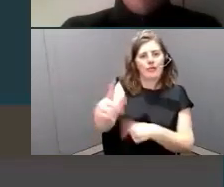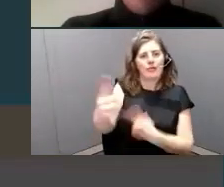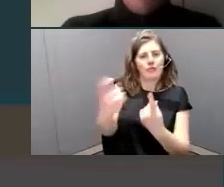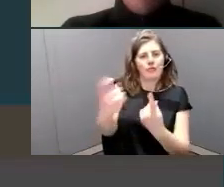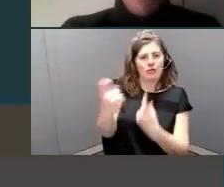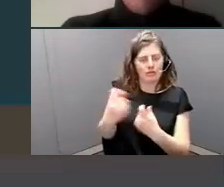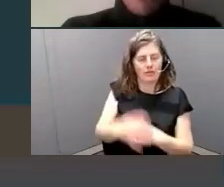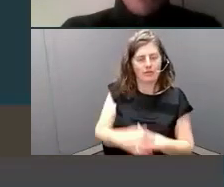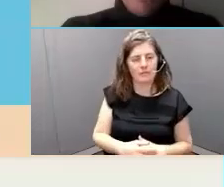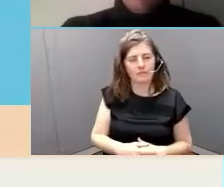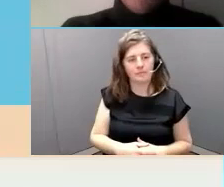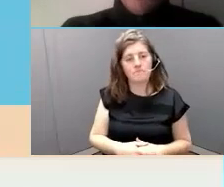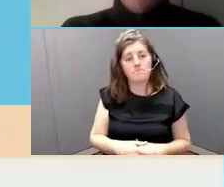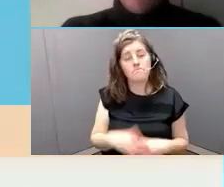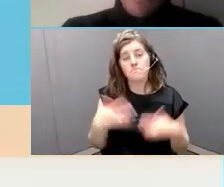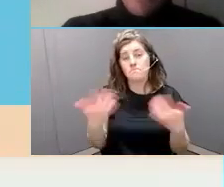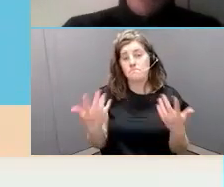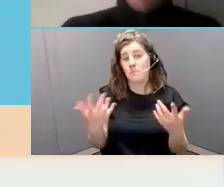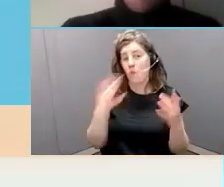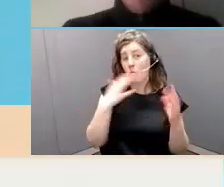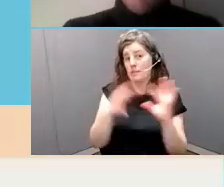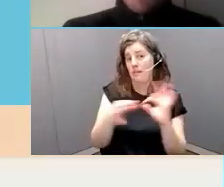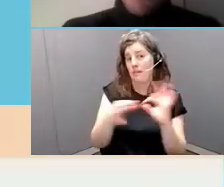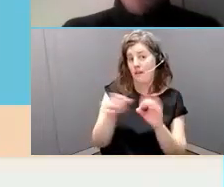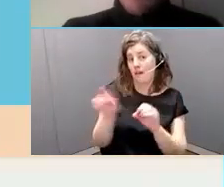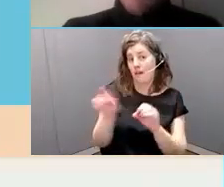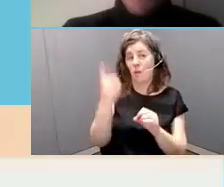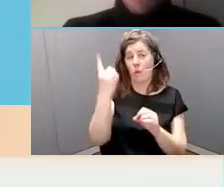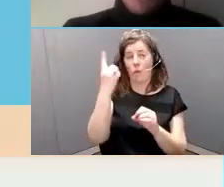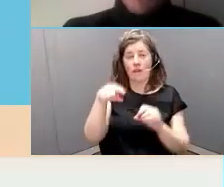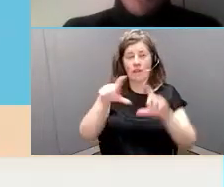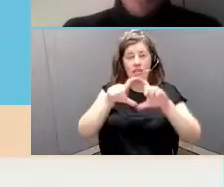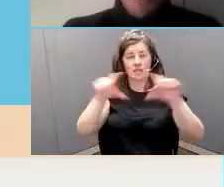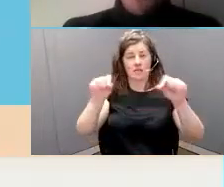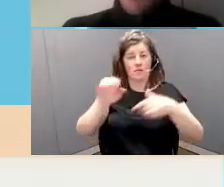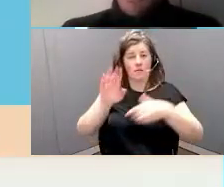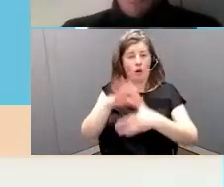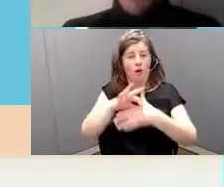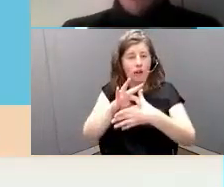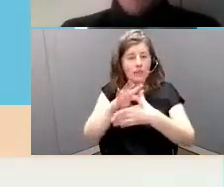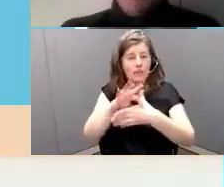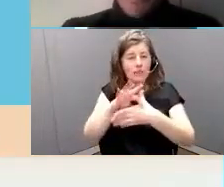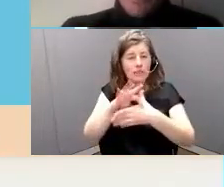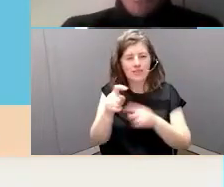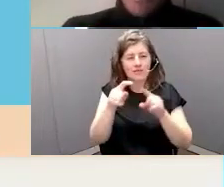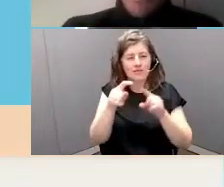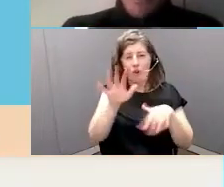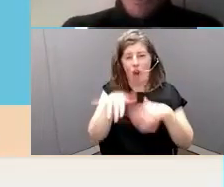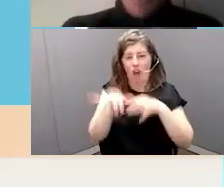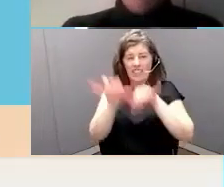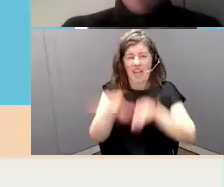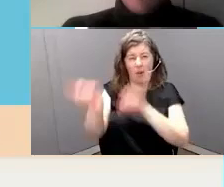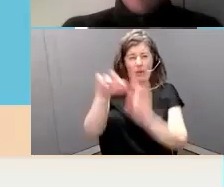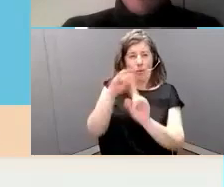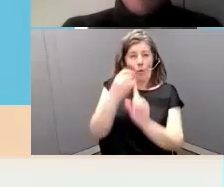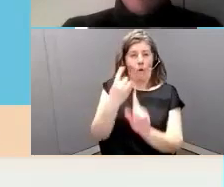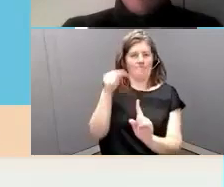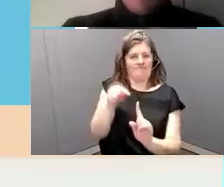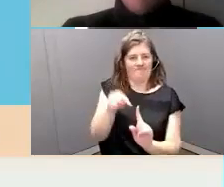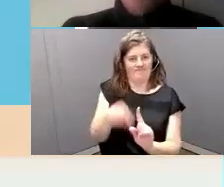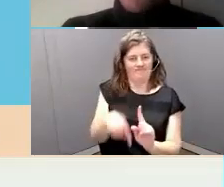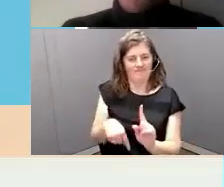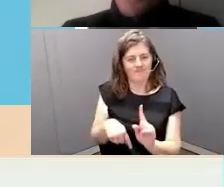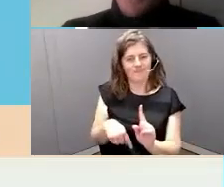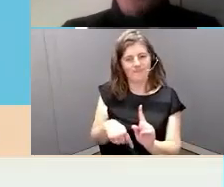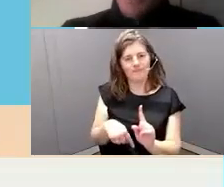Now, let me also say that one of these content boxes are unlike the others. I'm,